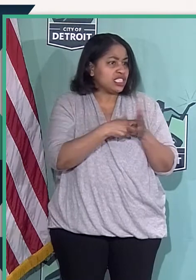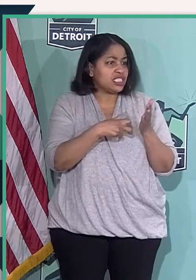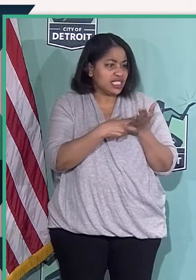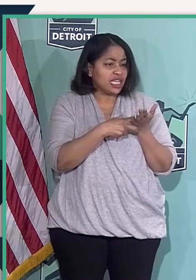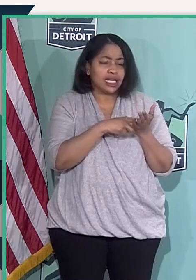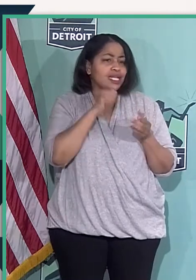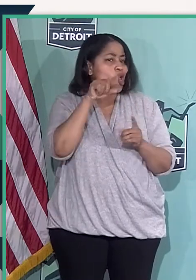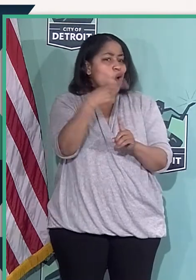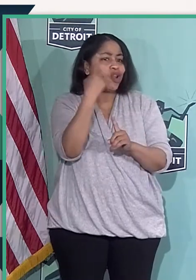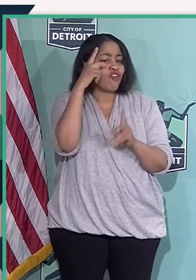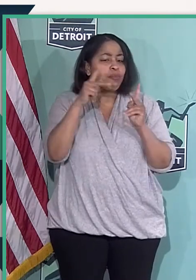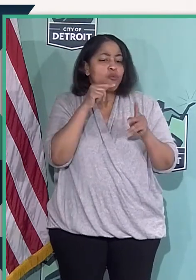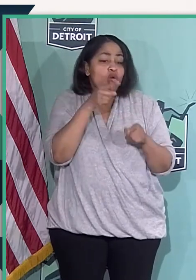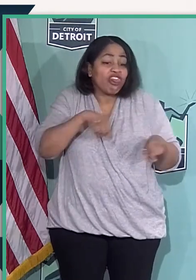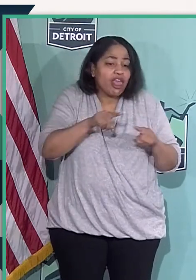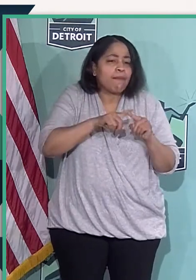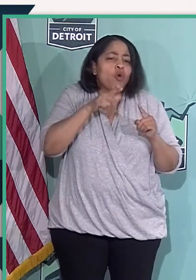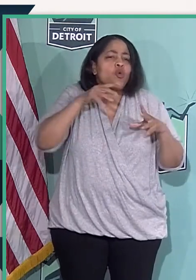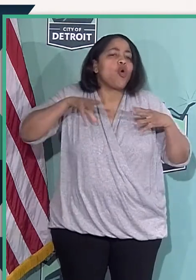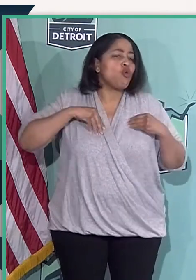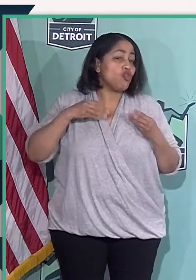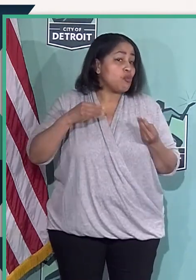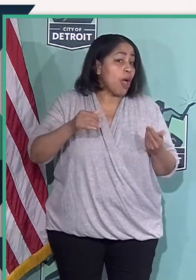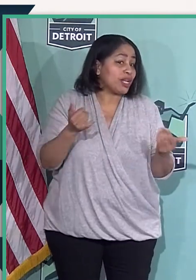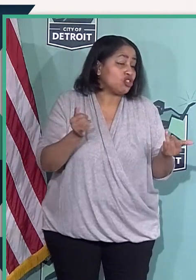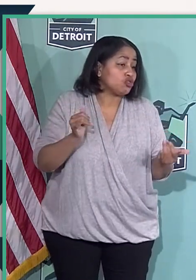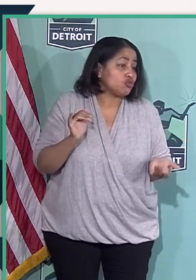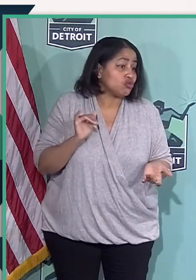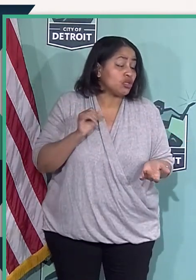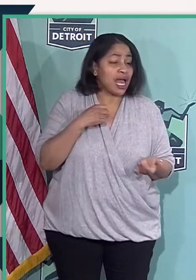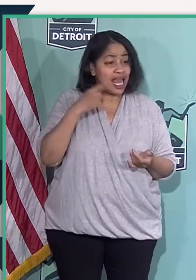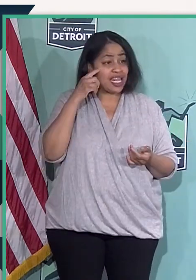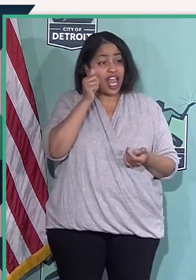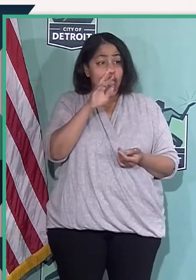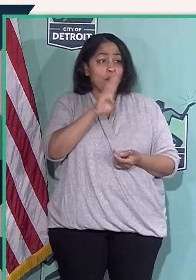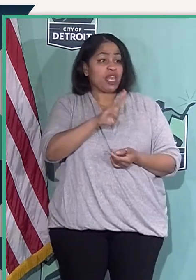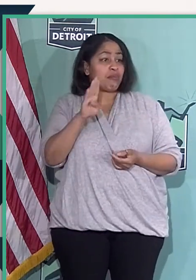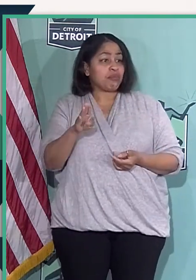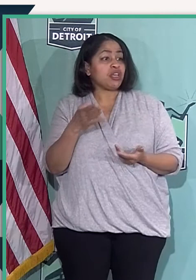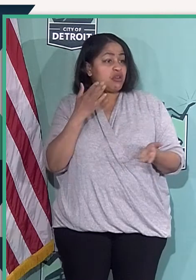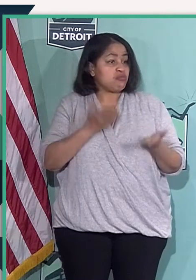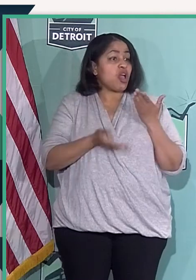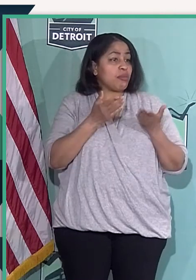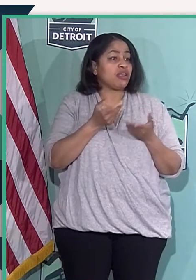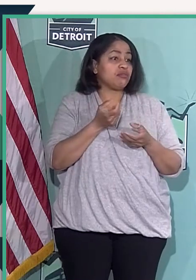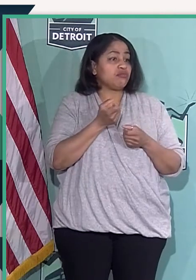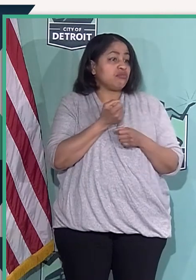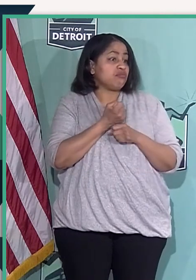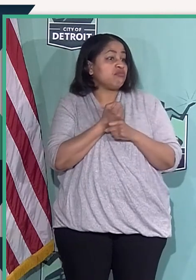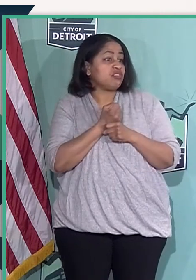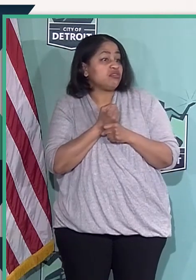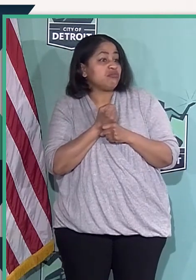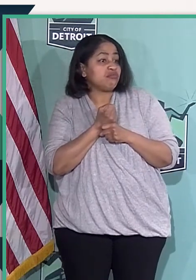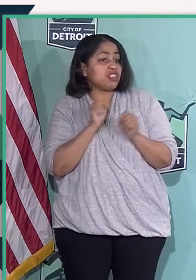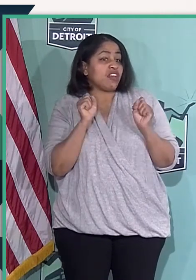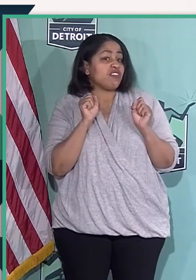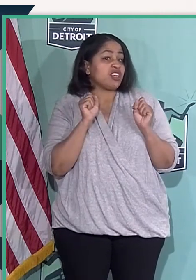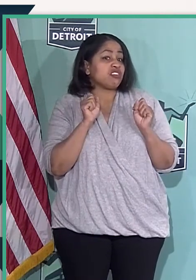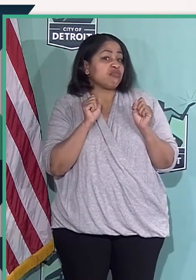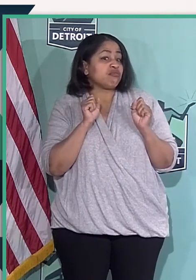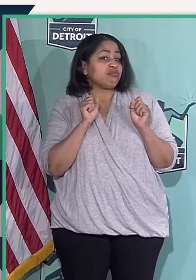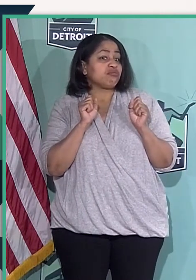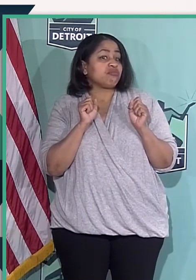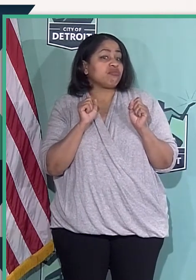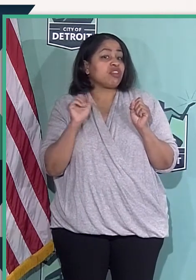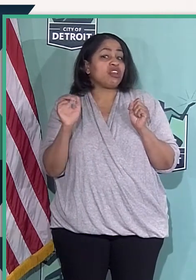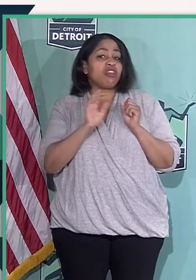the individuals there, but on the property owners. So I think Airbnb is probably saving a number of their